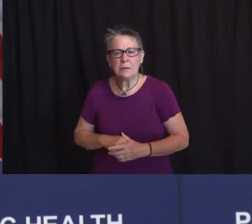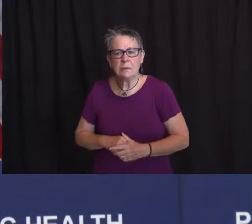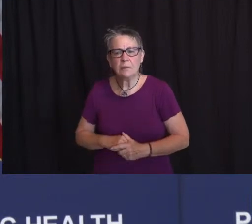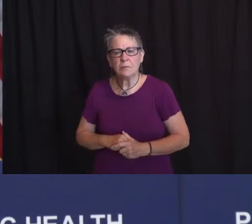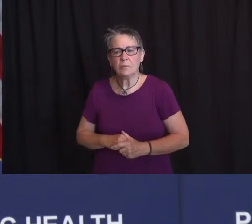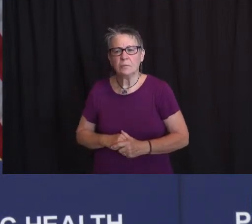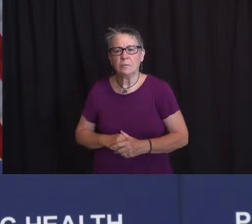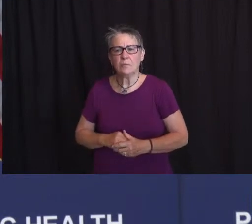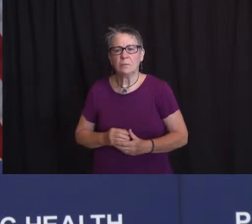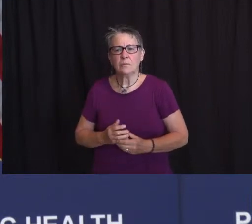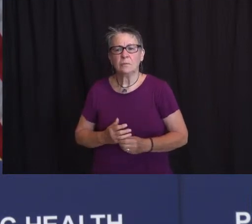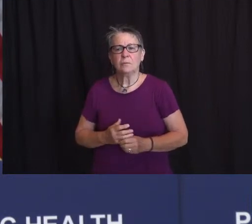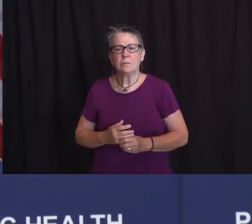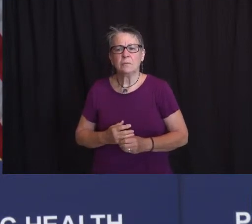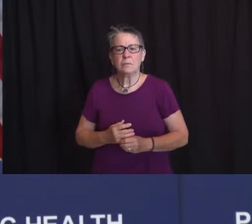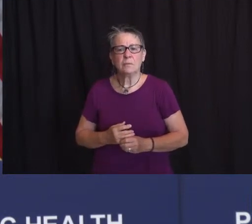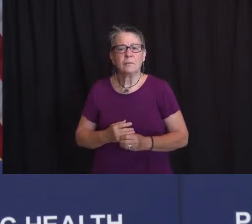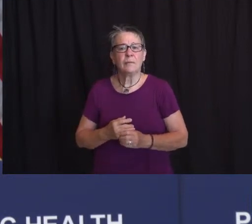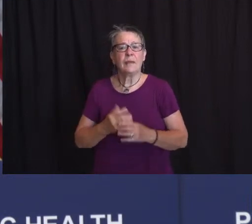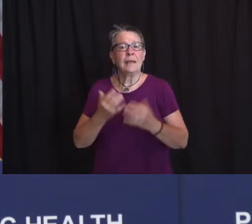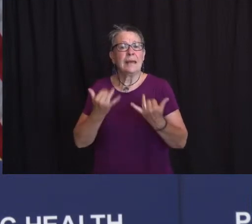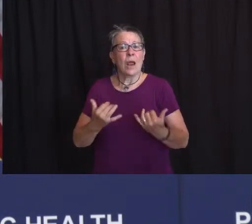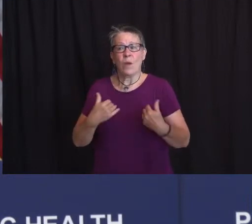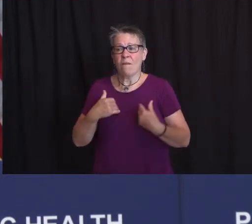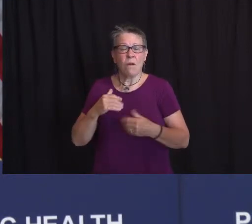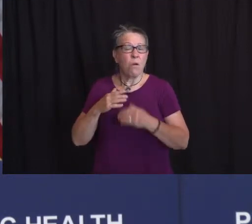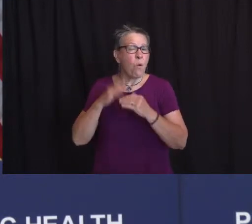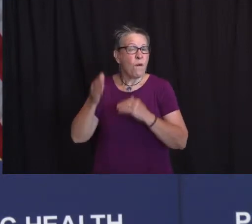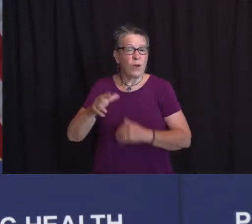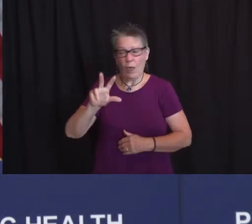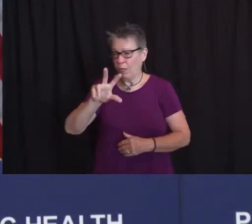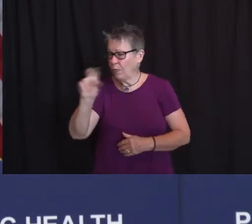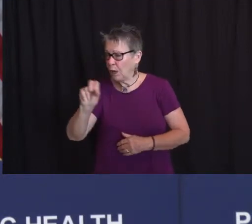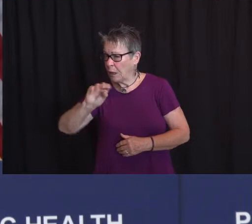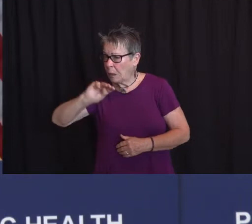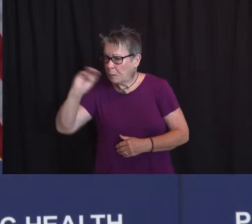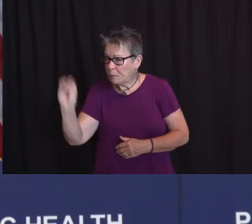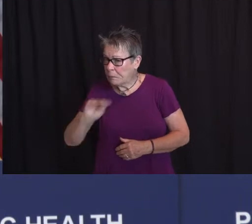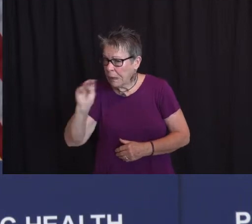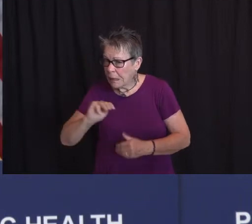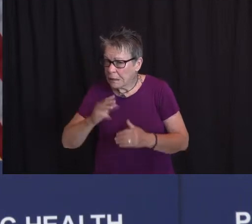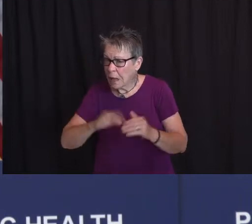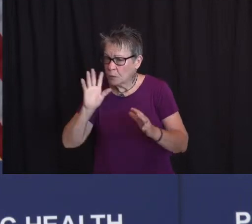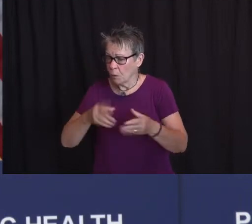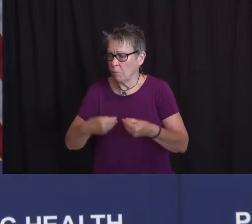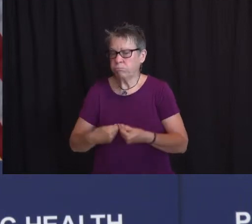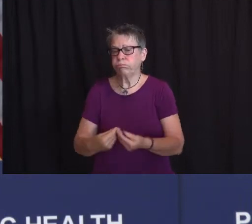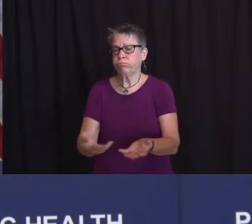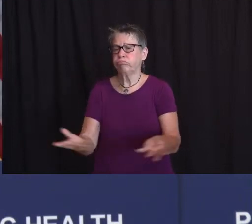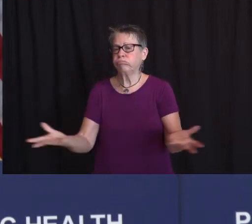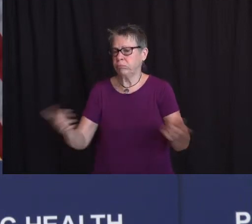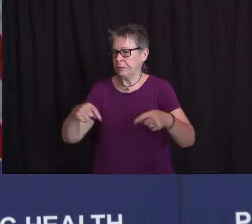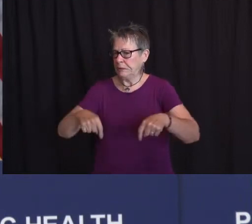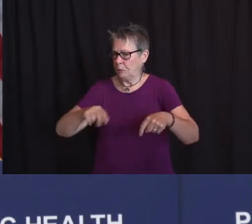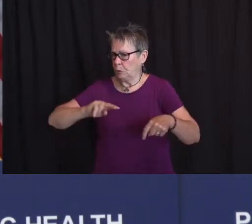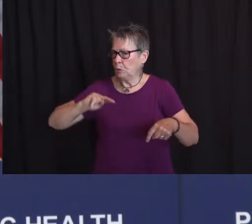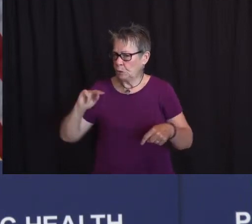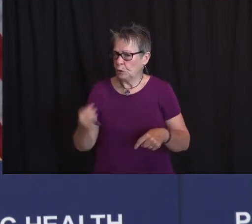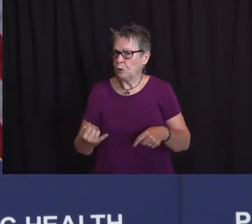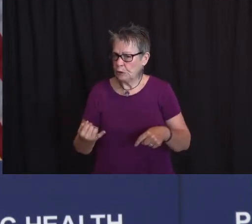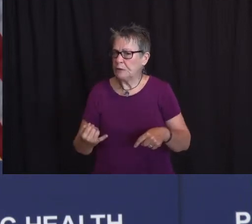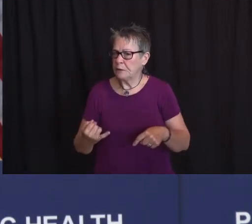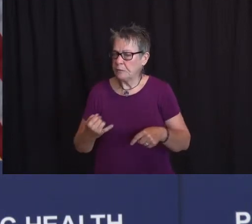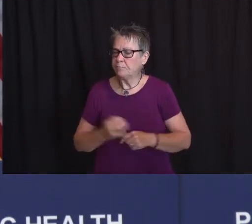funding. We dedicated a majority, $28.5 million, of this second round of Governor's Emergency Education Relief